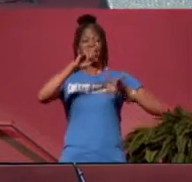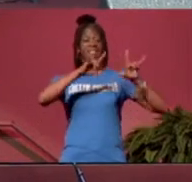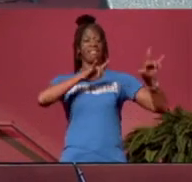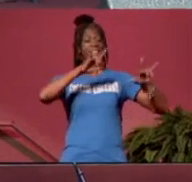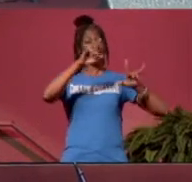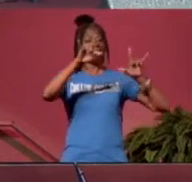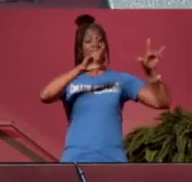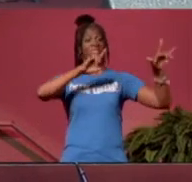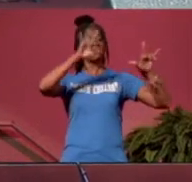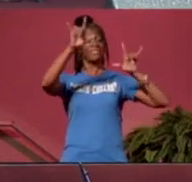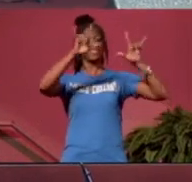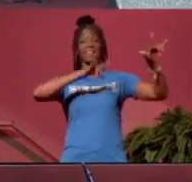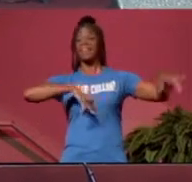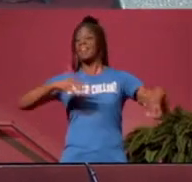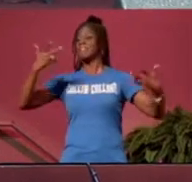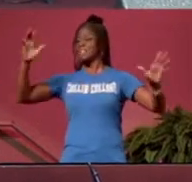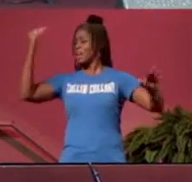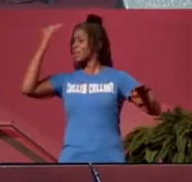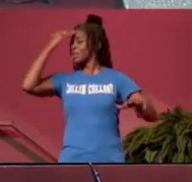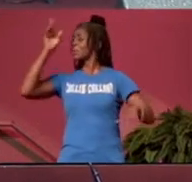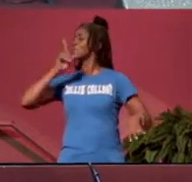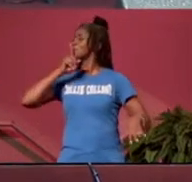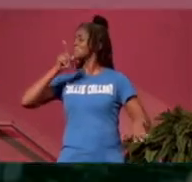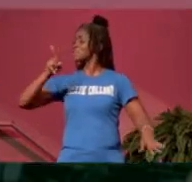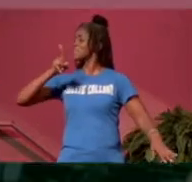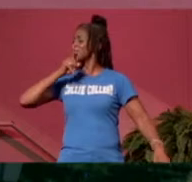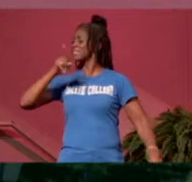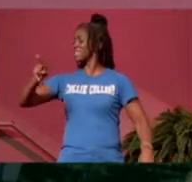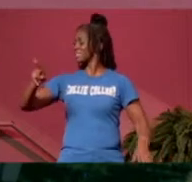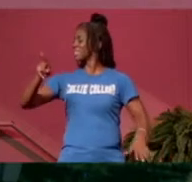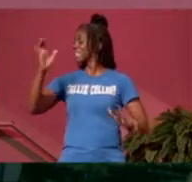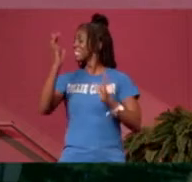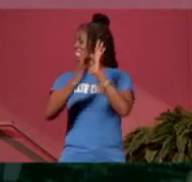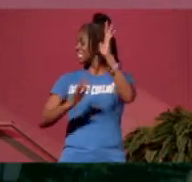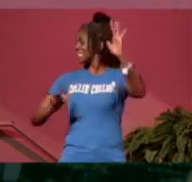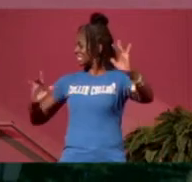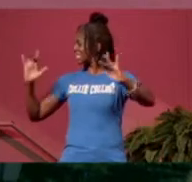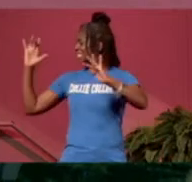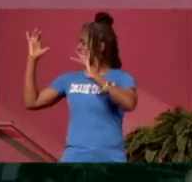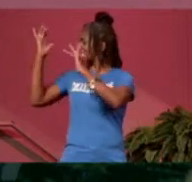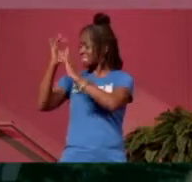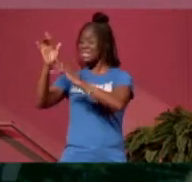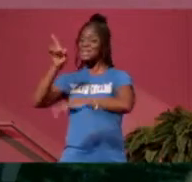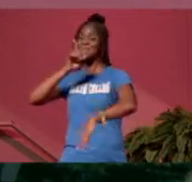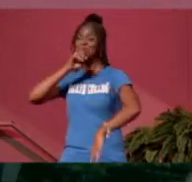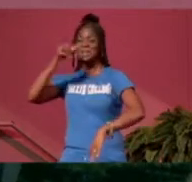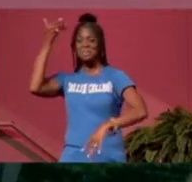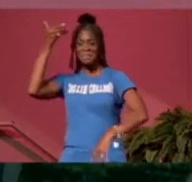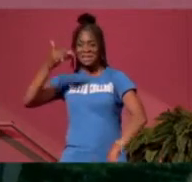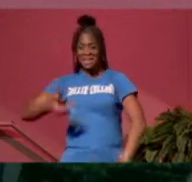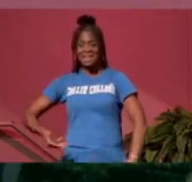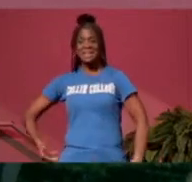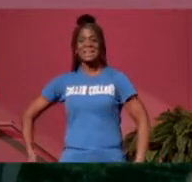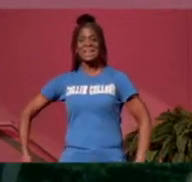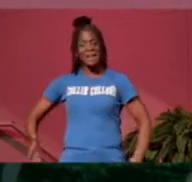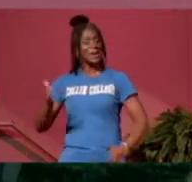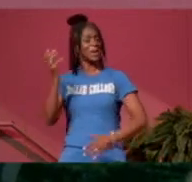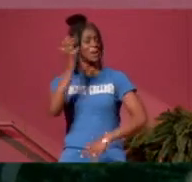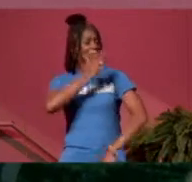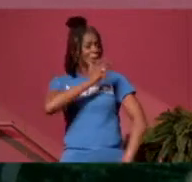me. I know he's real. He's real. Jesus is real to me.